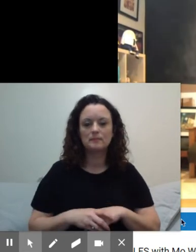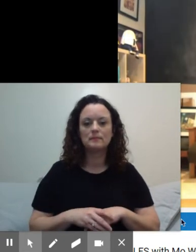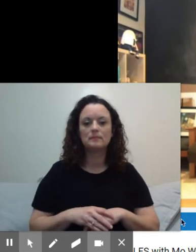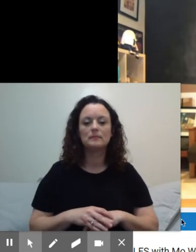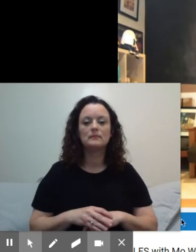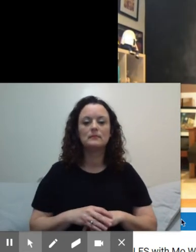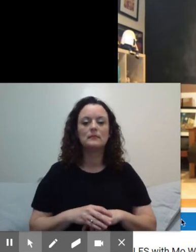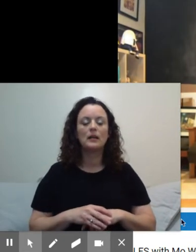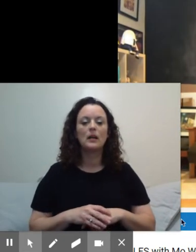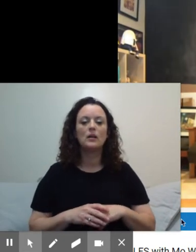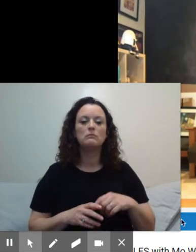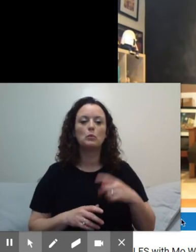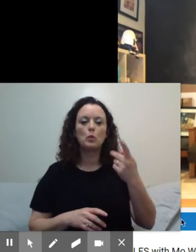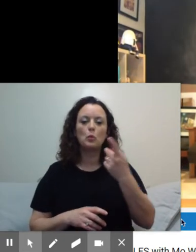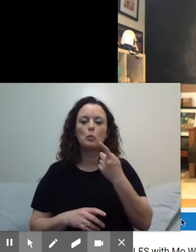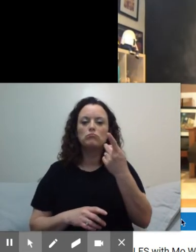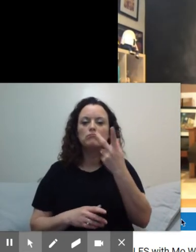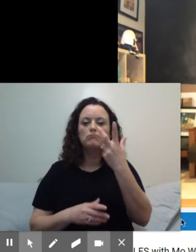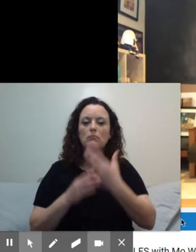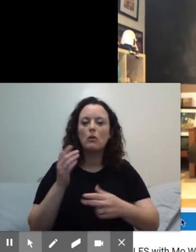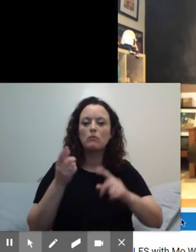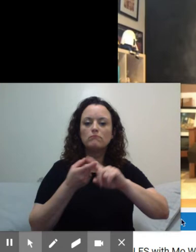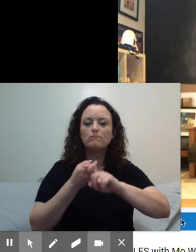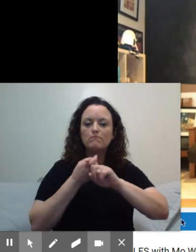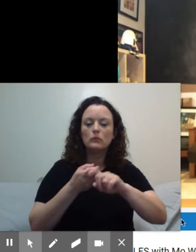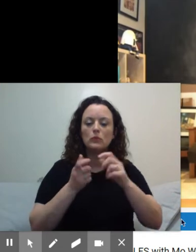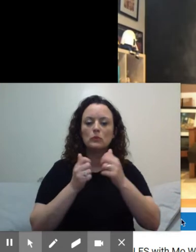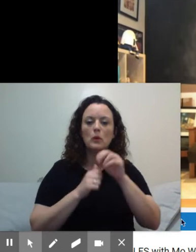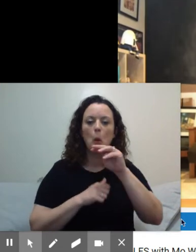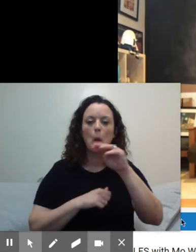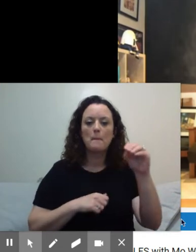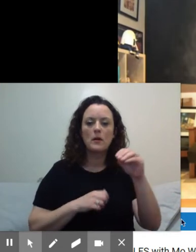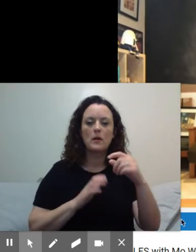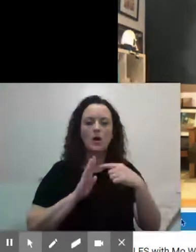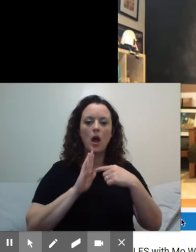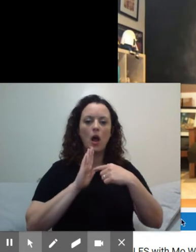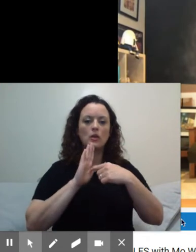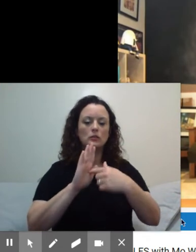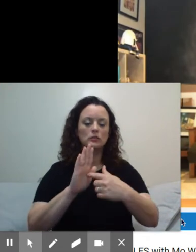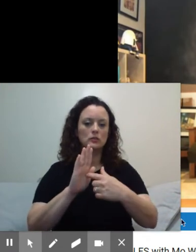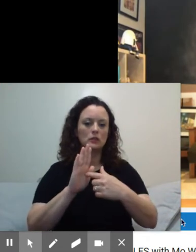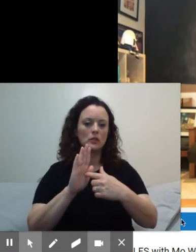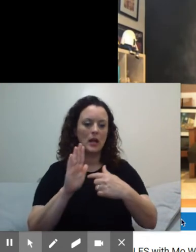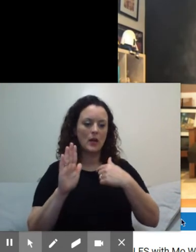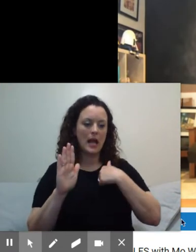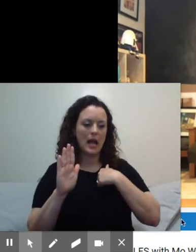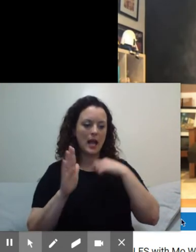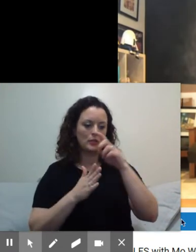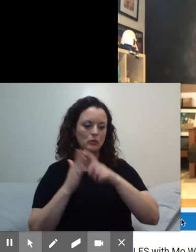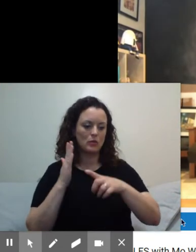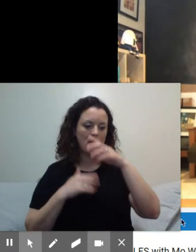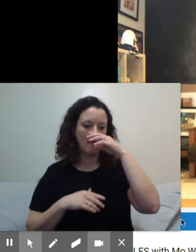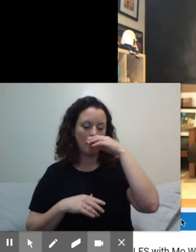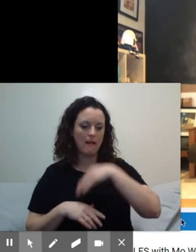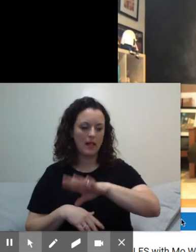we're both good friends of Mo. I'll show you how I draw Elephant and Piggy.